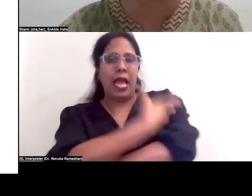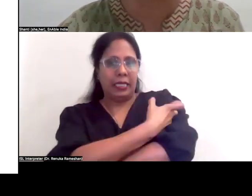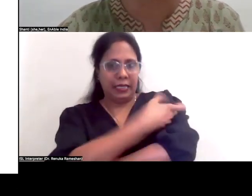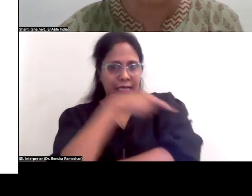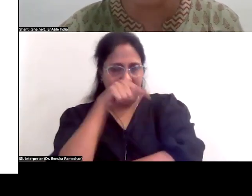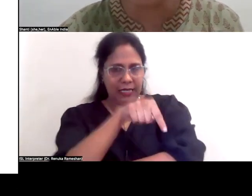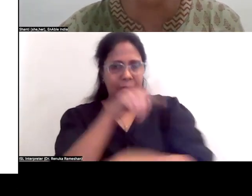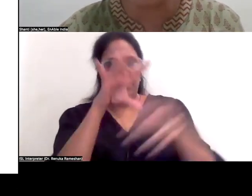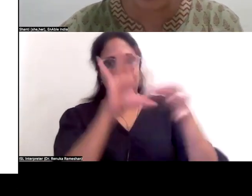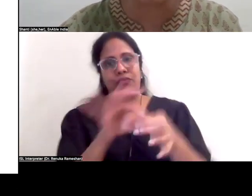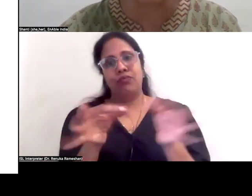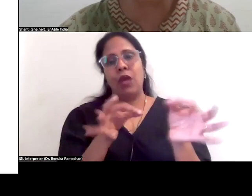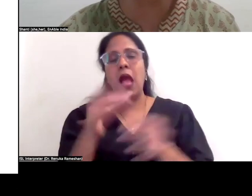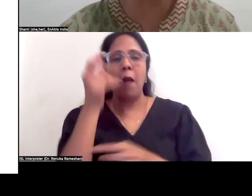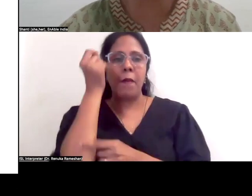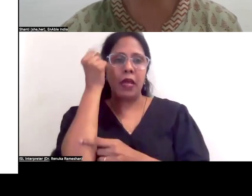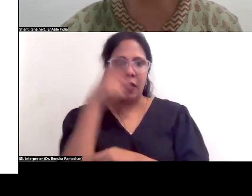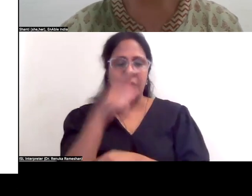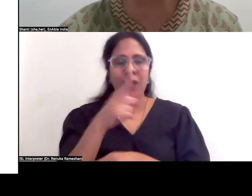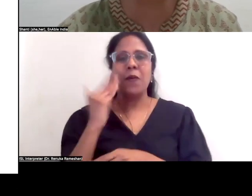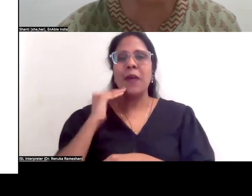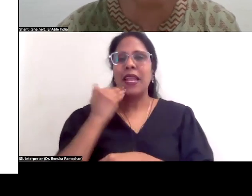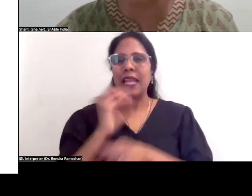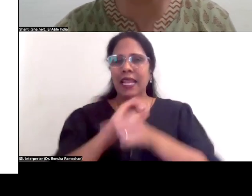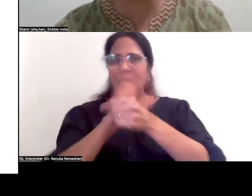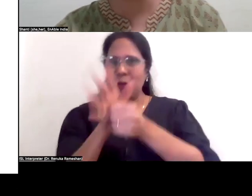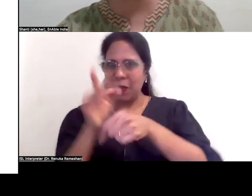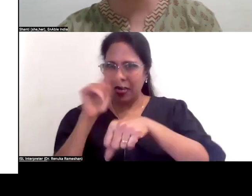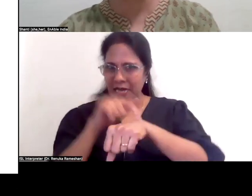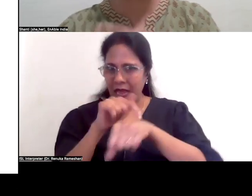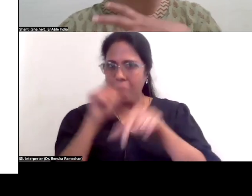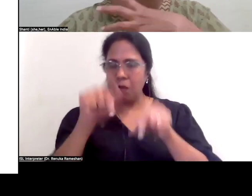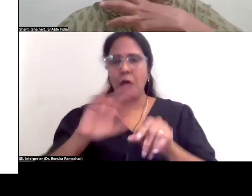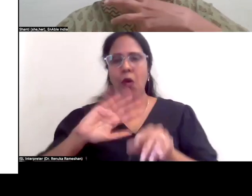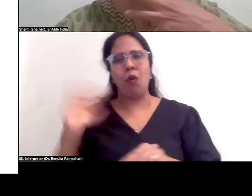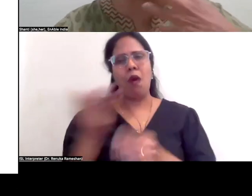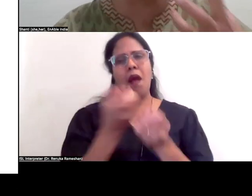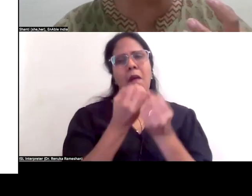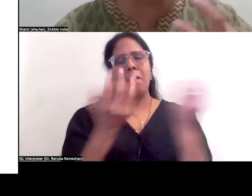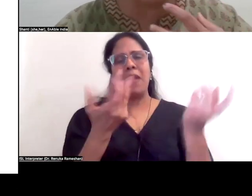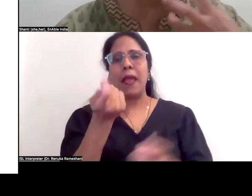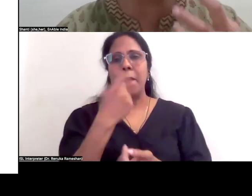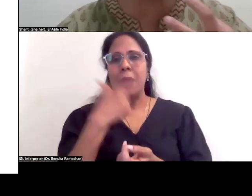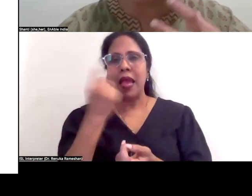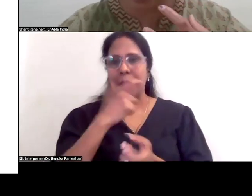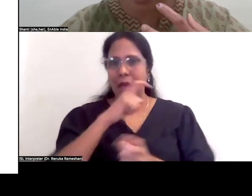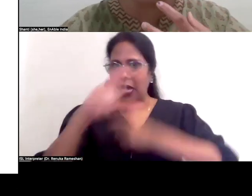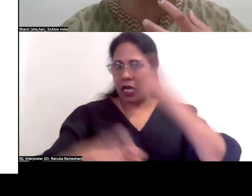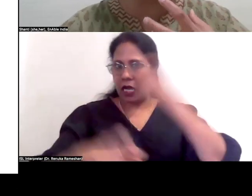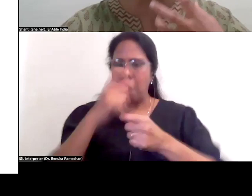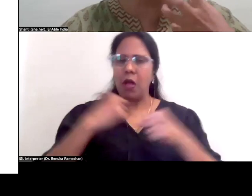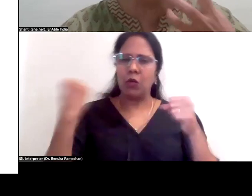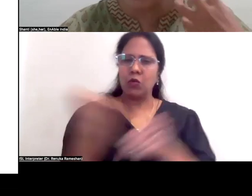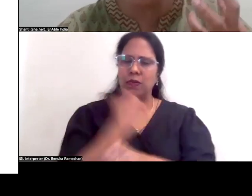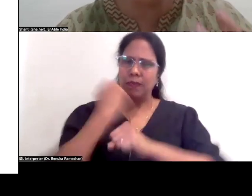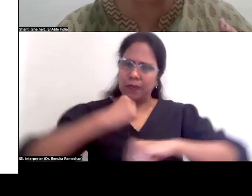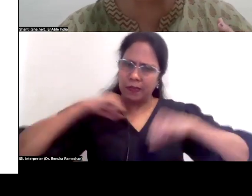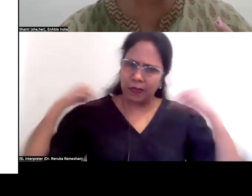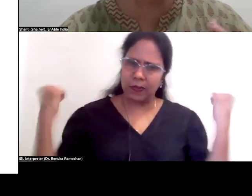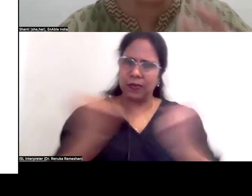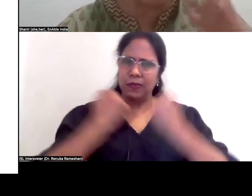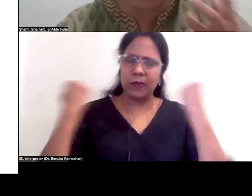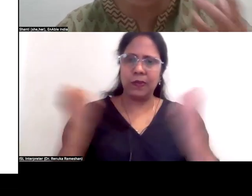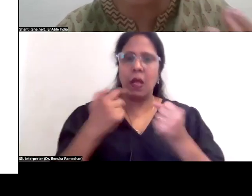better. When COVID happened, you know that many pharmaceutical companies really worked hard to